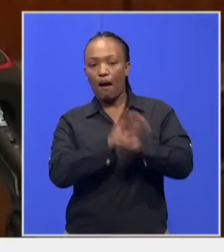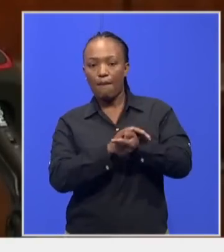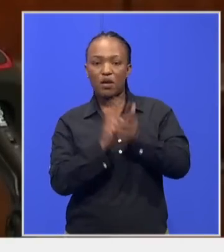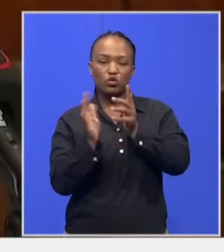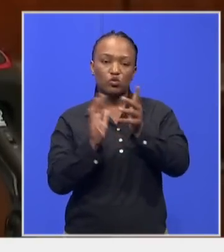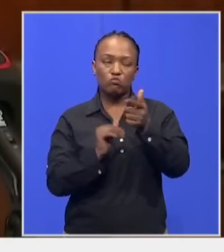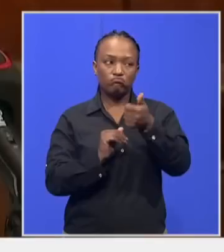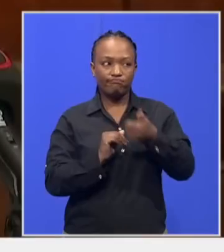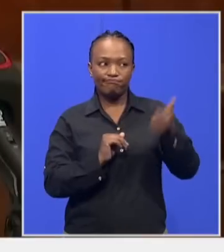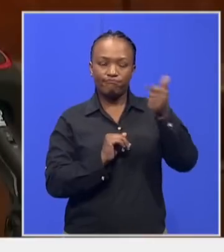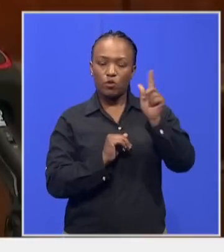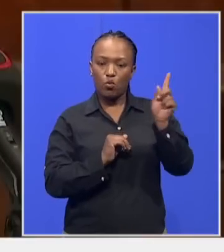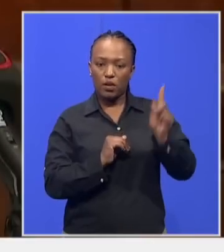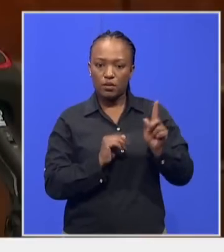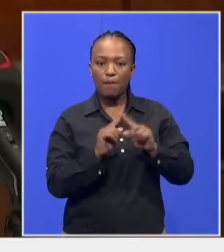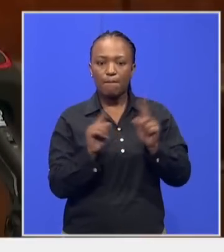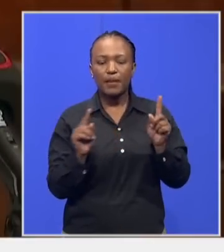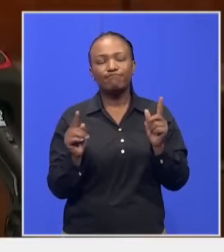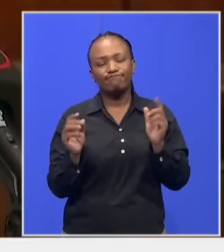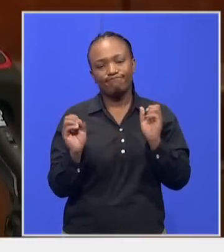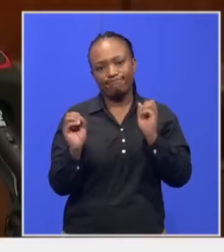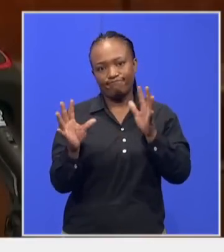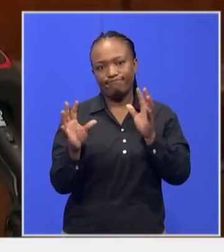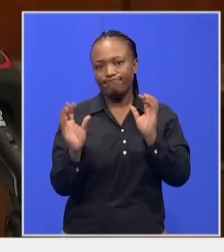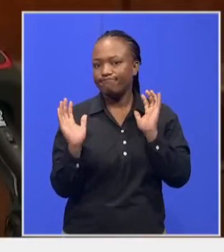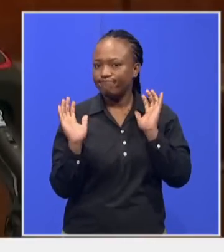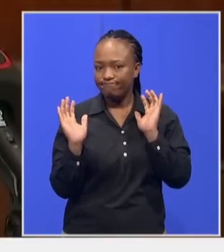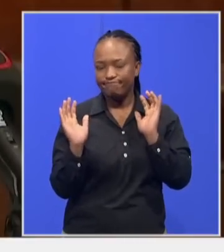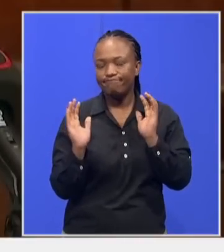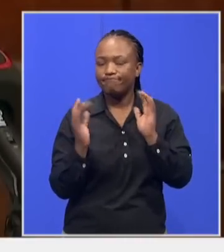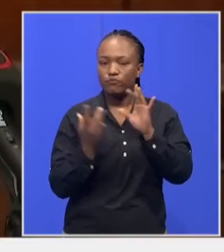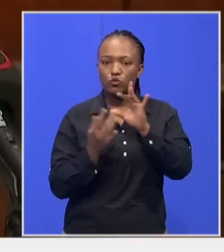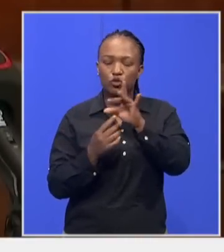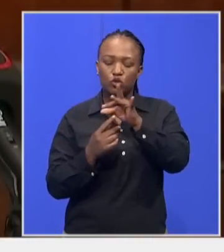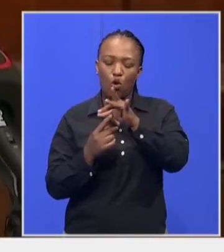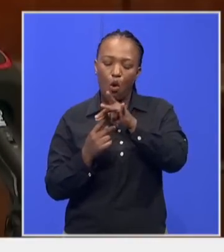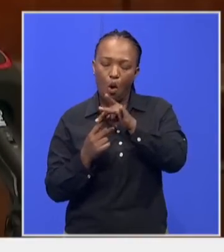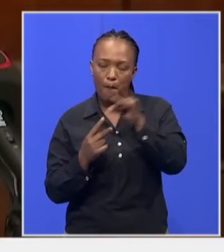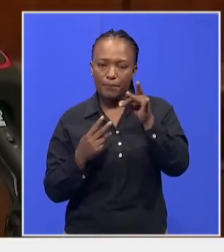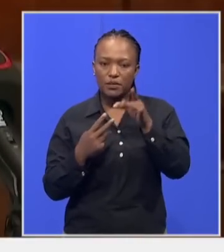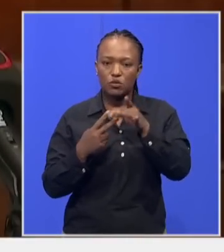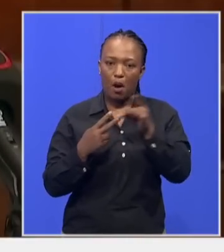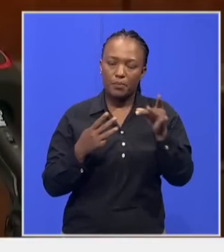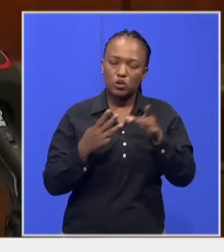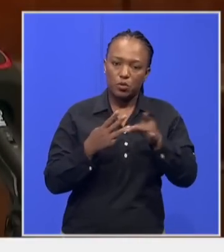will be, but essentially it's about what these options are. Go for an option, and